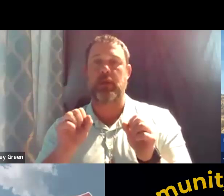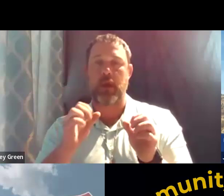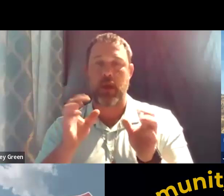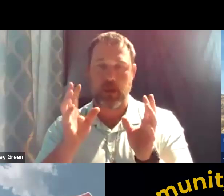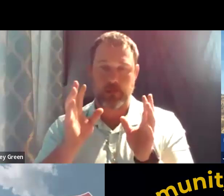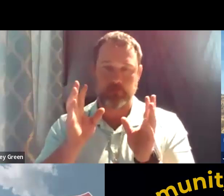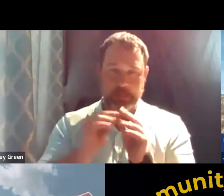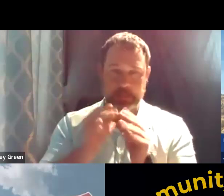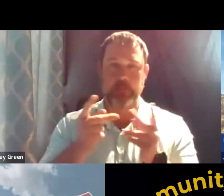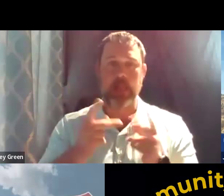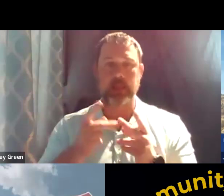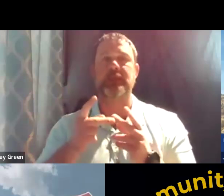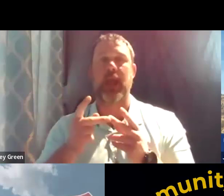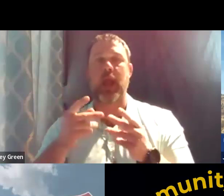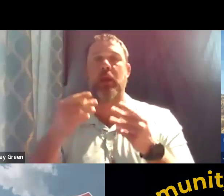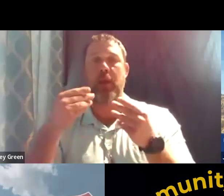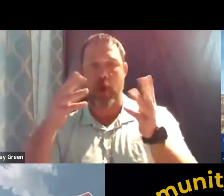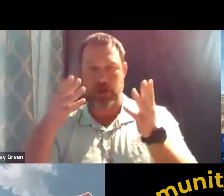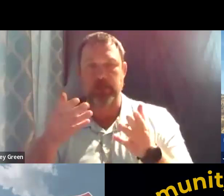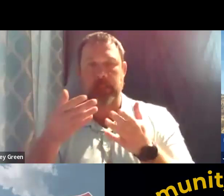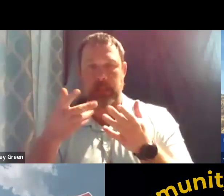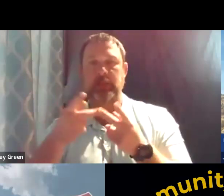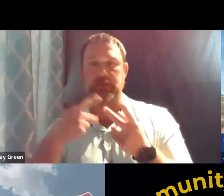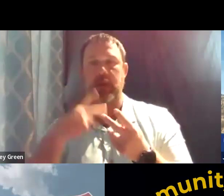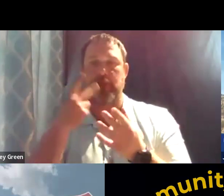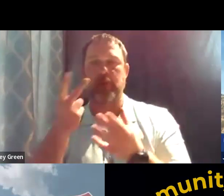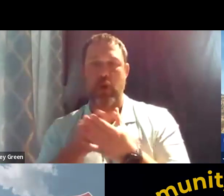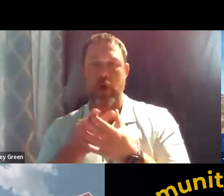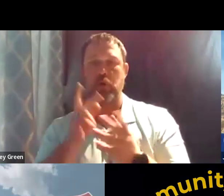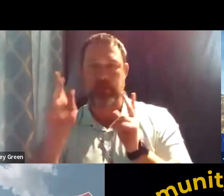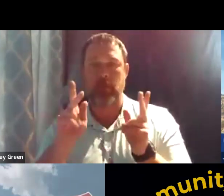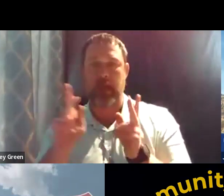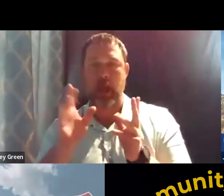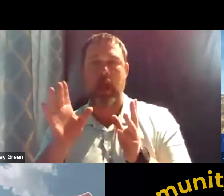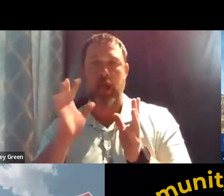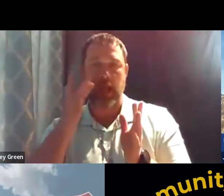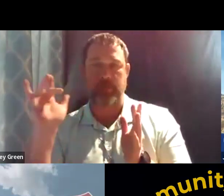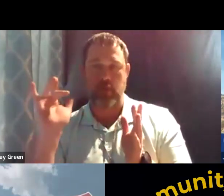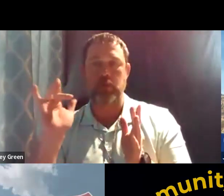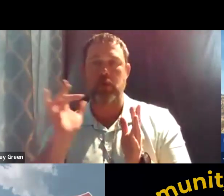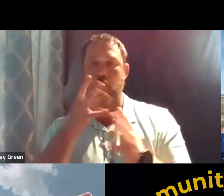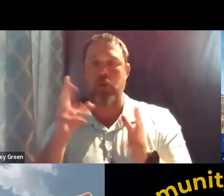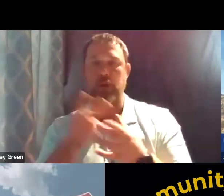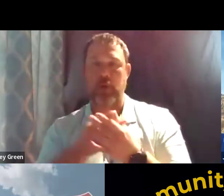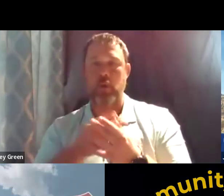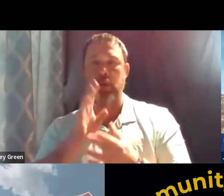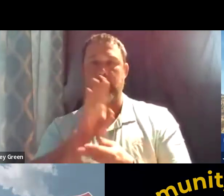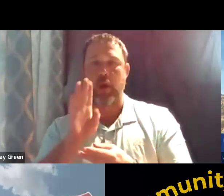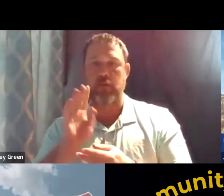a marketplace. And I'm looking to partner with people in California. We're already partnered with the